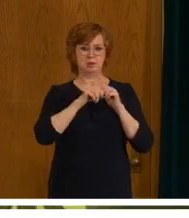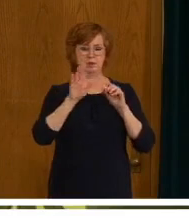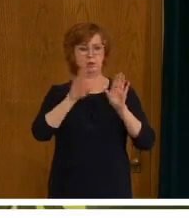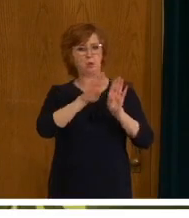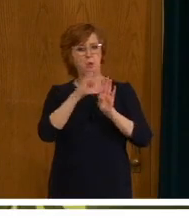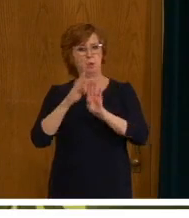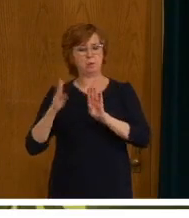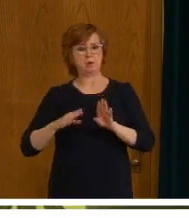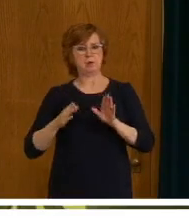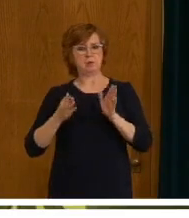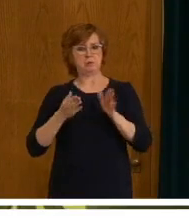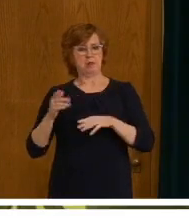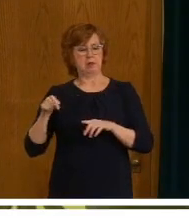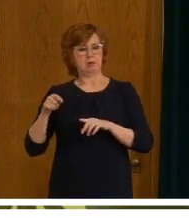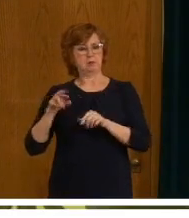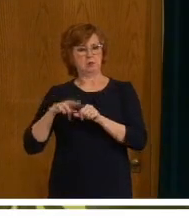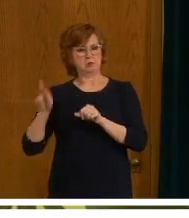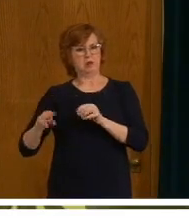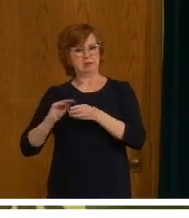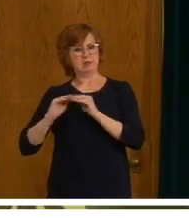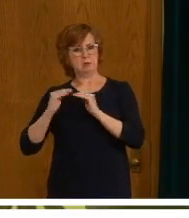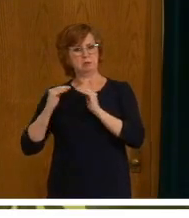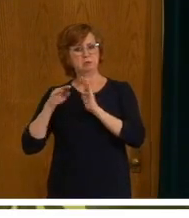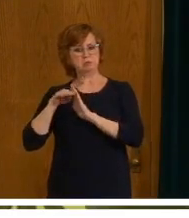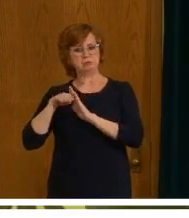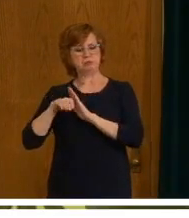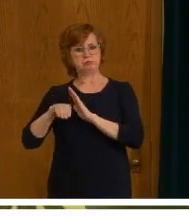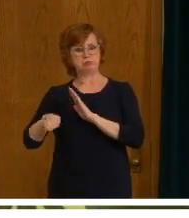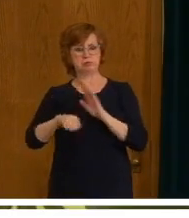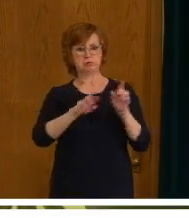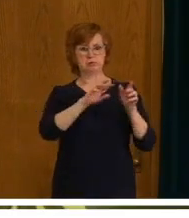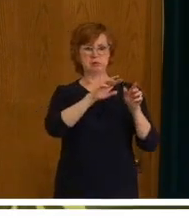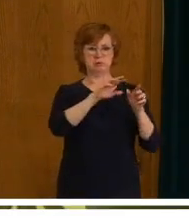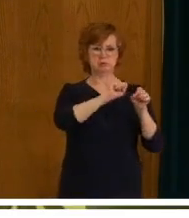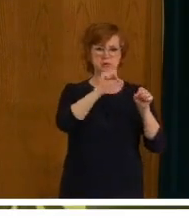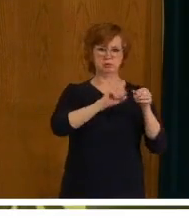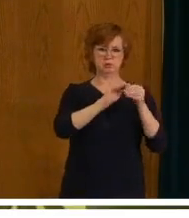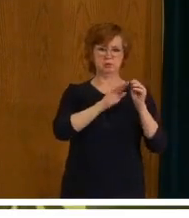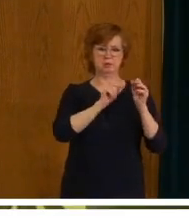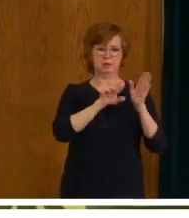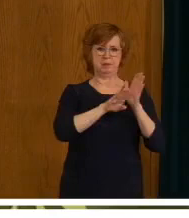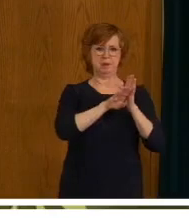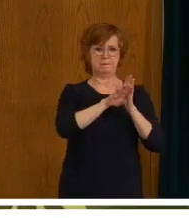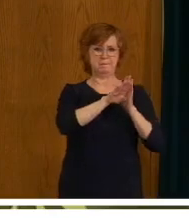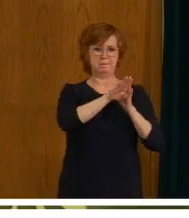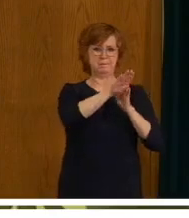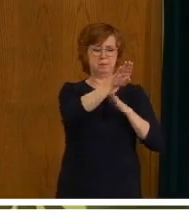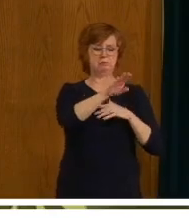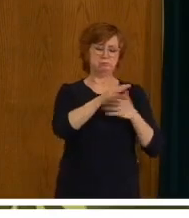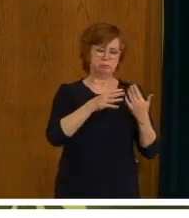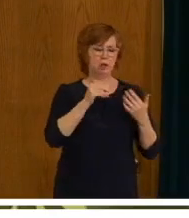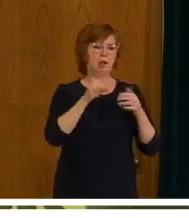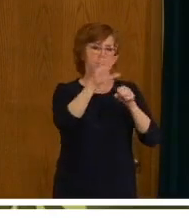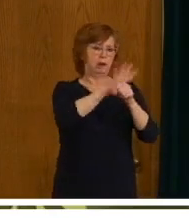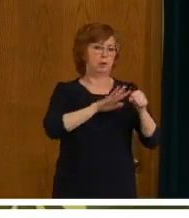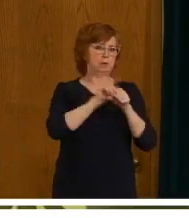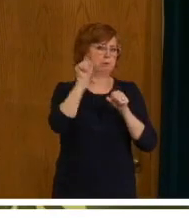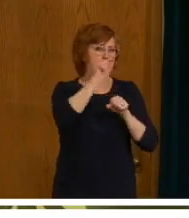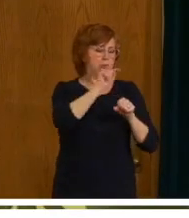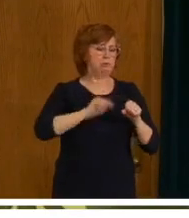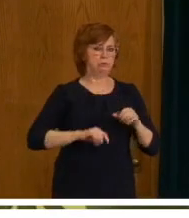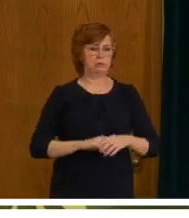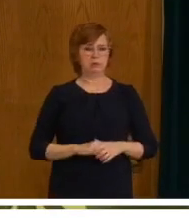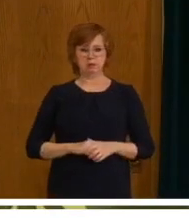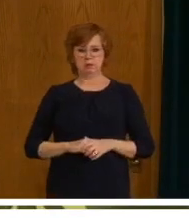different rate in Saskatoon than it is in Regina and other zones and communities in the